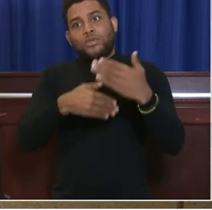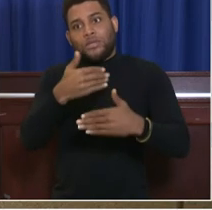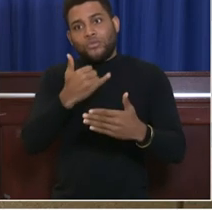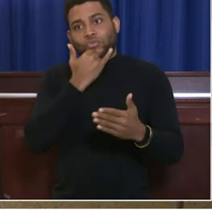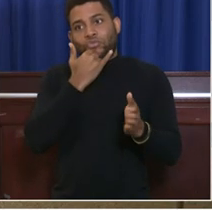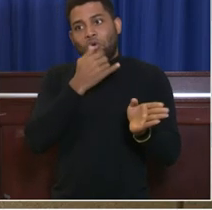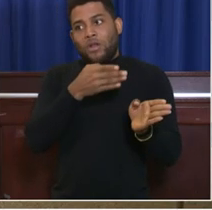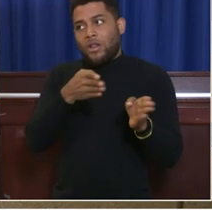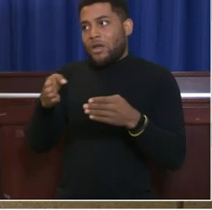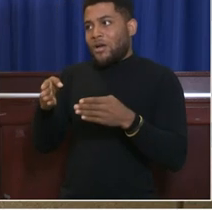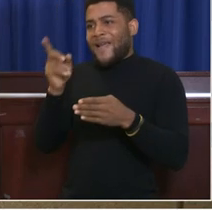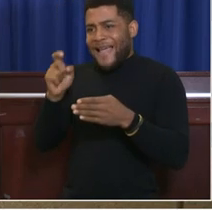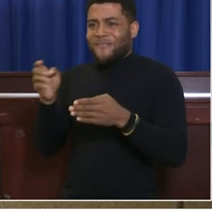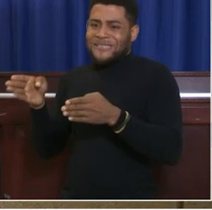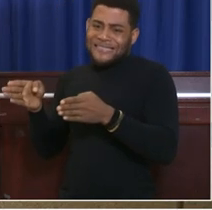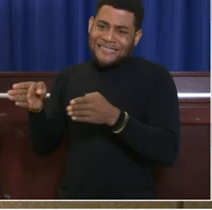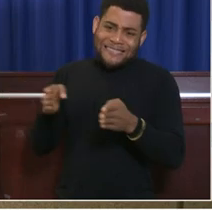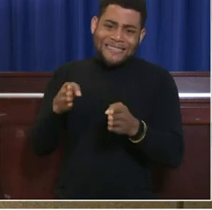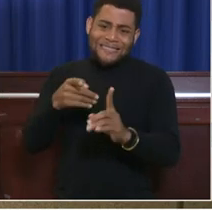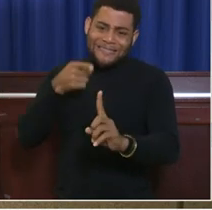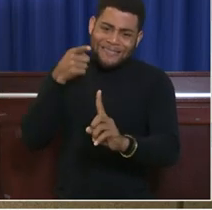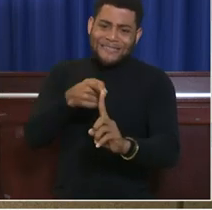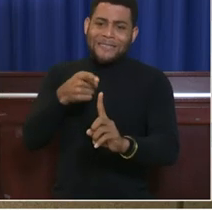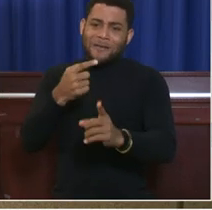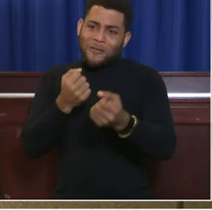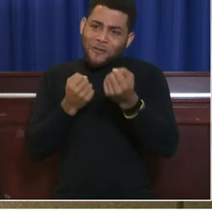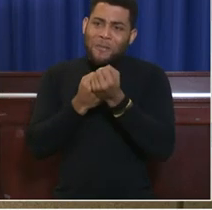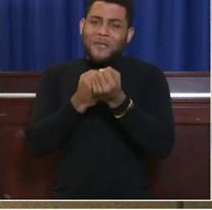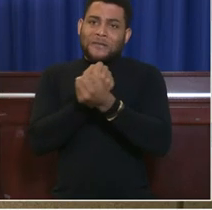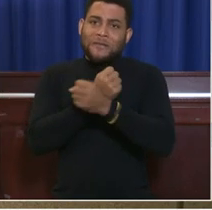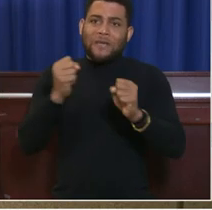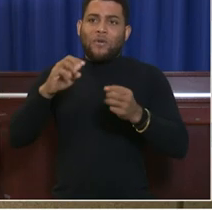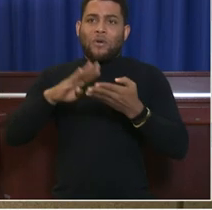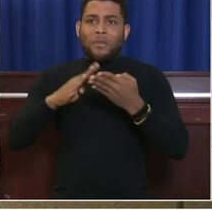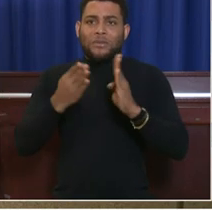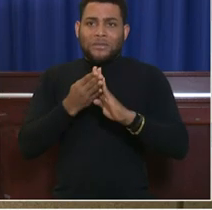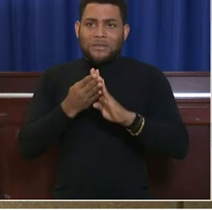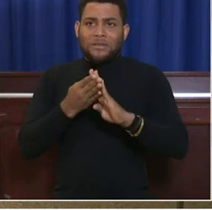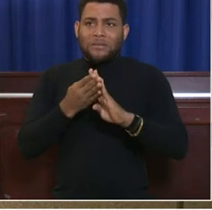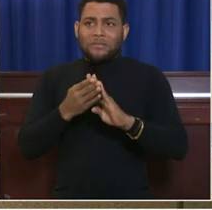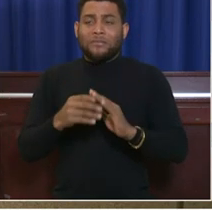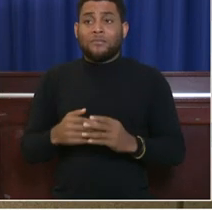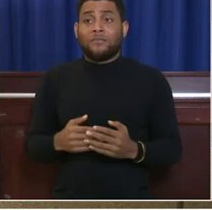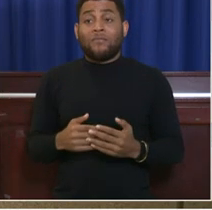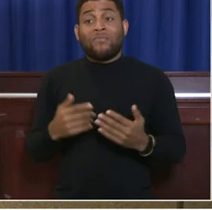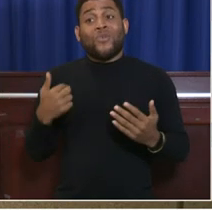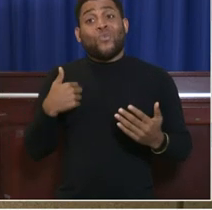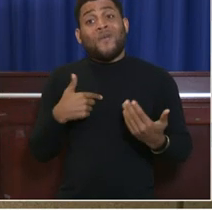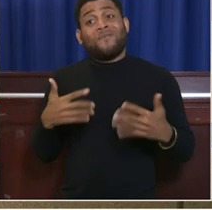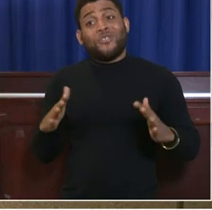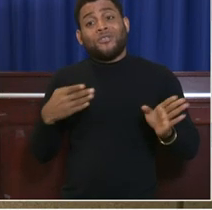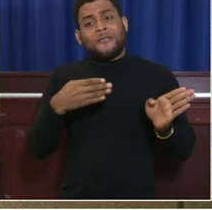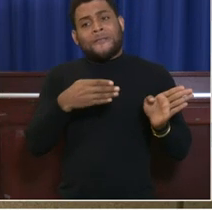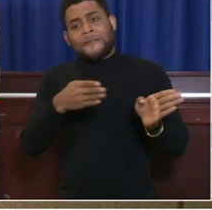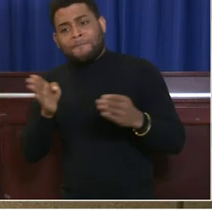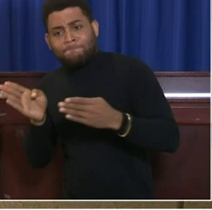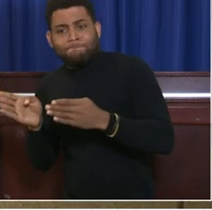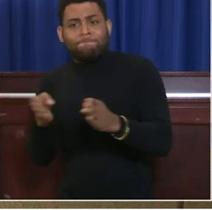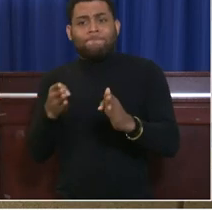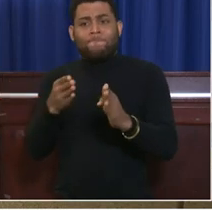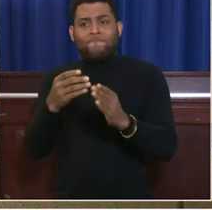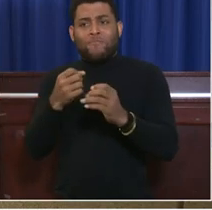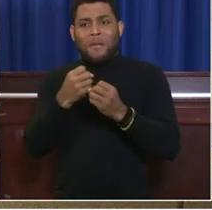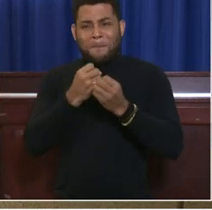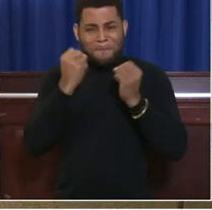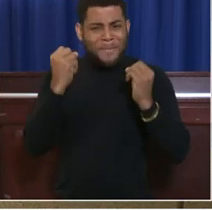community. So we, as I mentioned, have addressed some issues with changes to the law. We're very focused